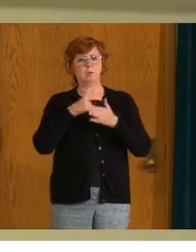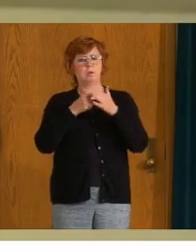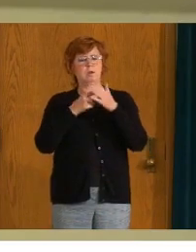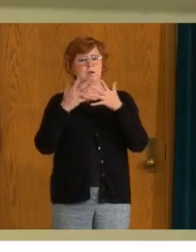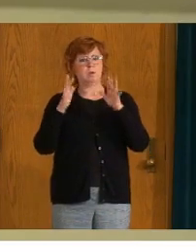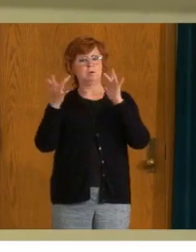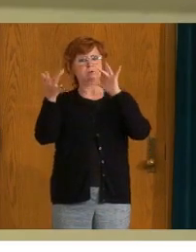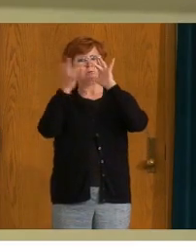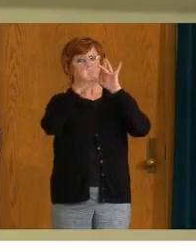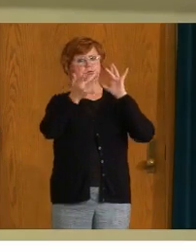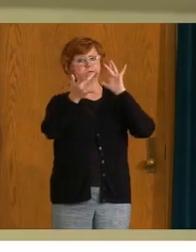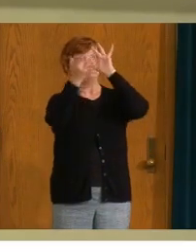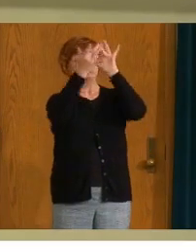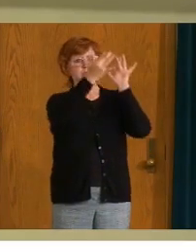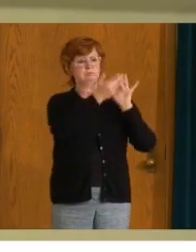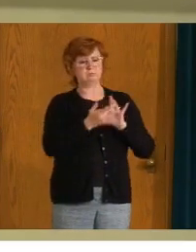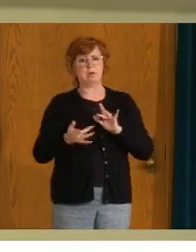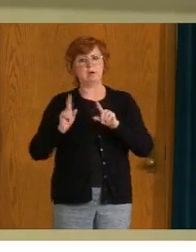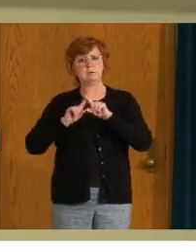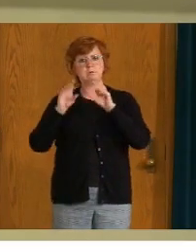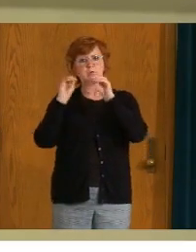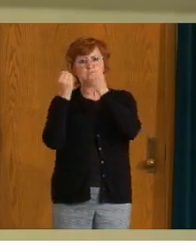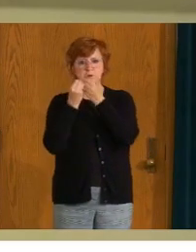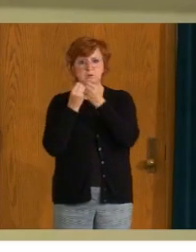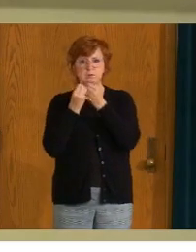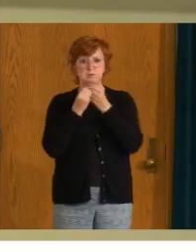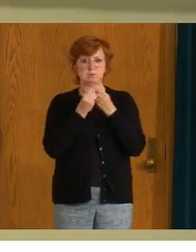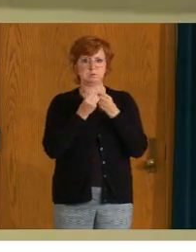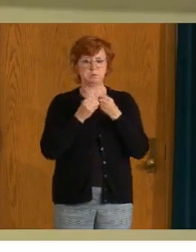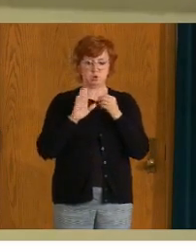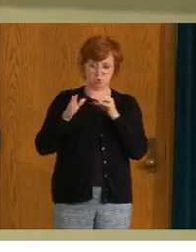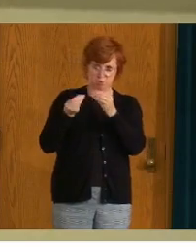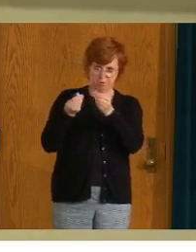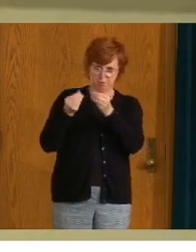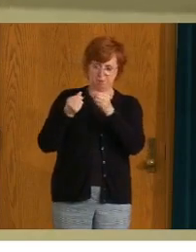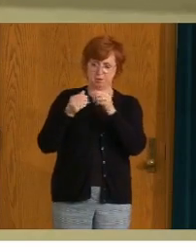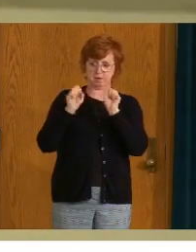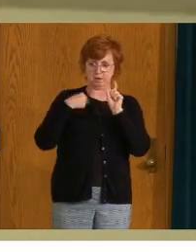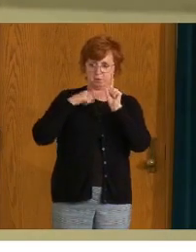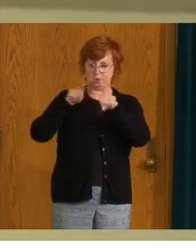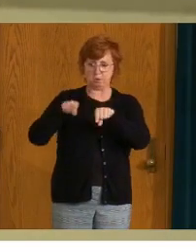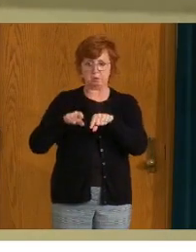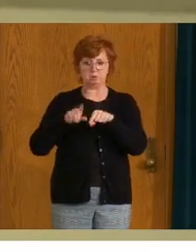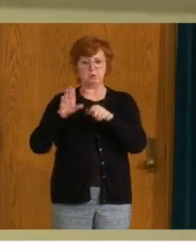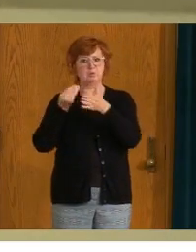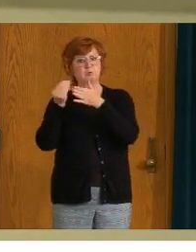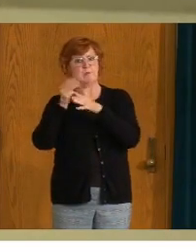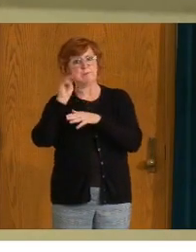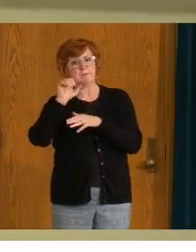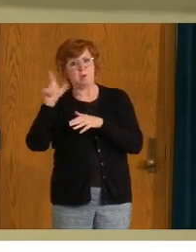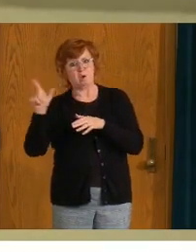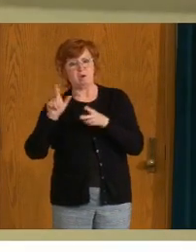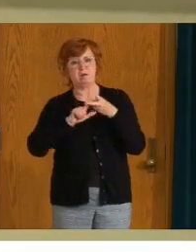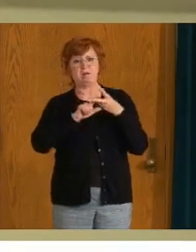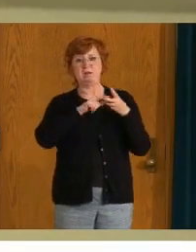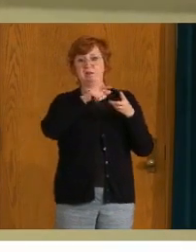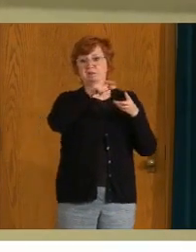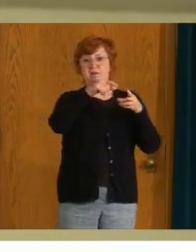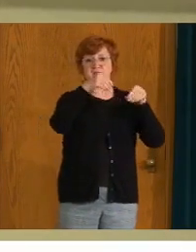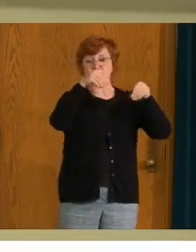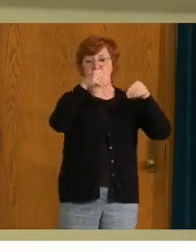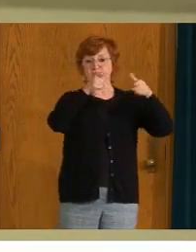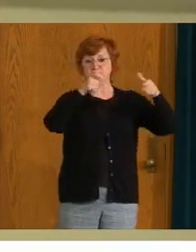the vaccine onto different property owners, be it at malls or in parking lots, in parks, whatever